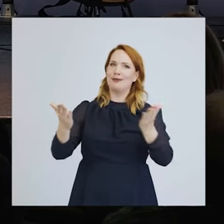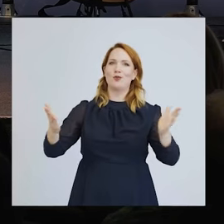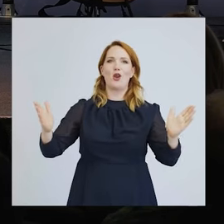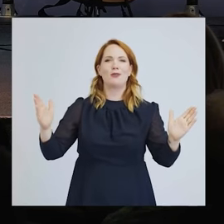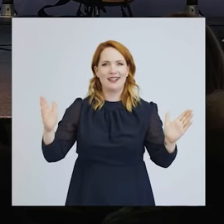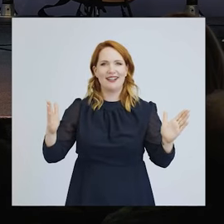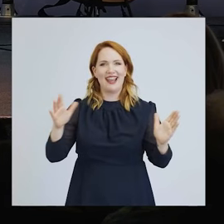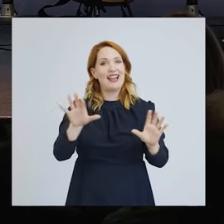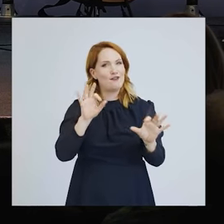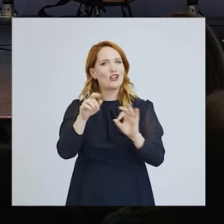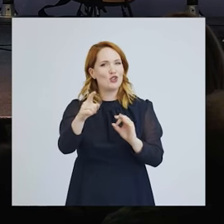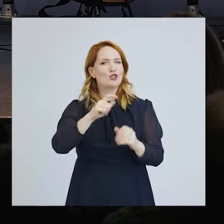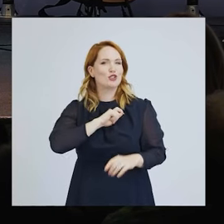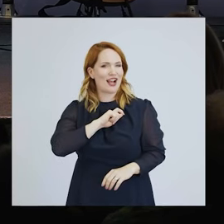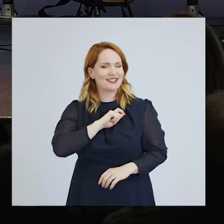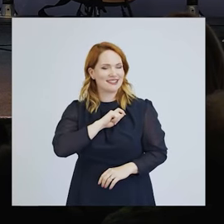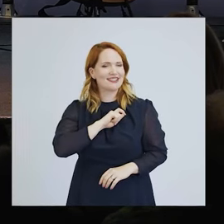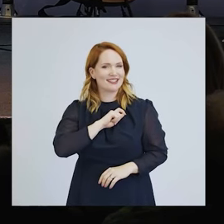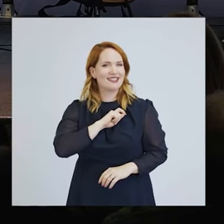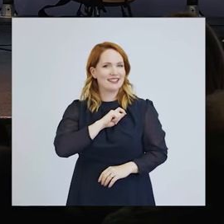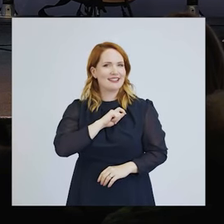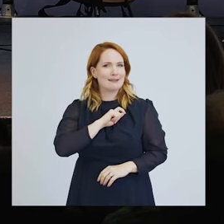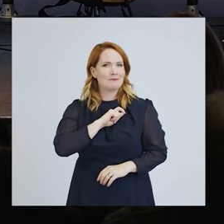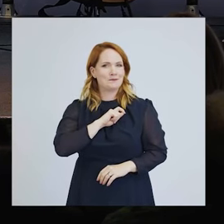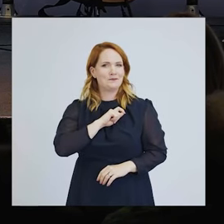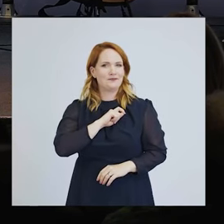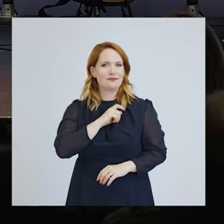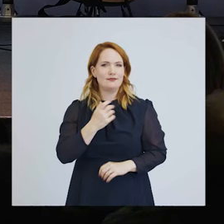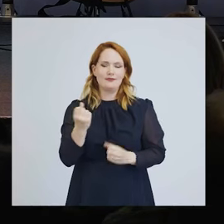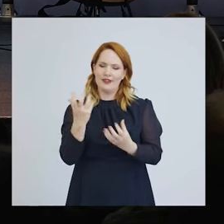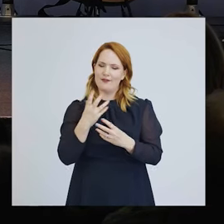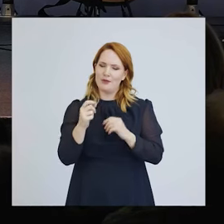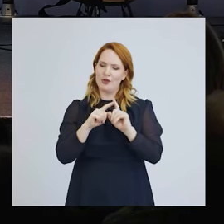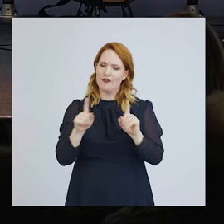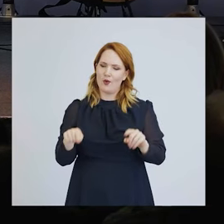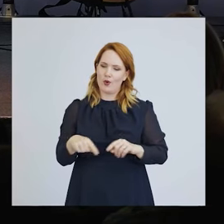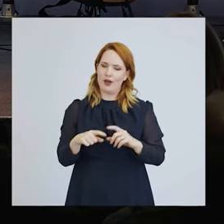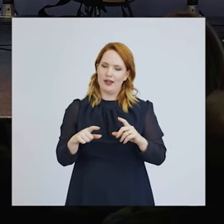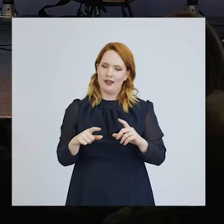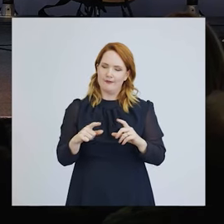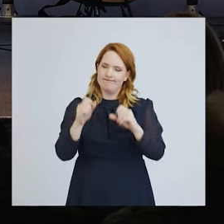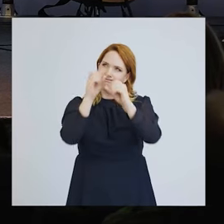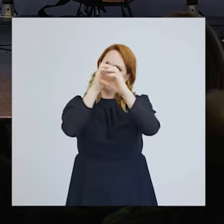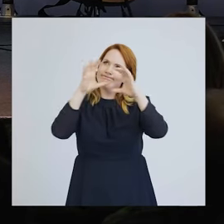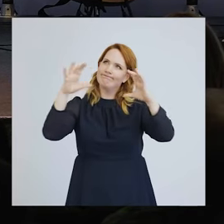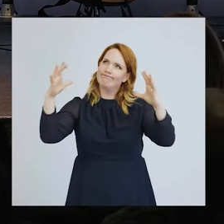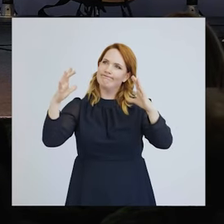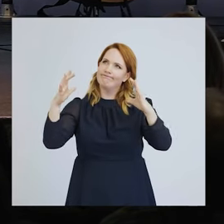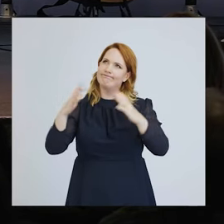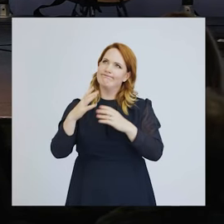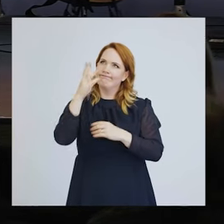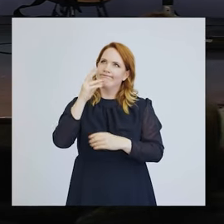son or the youngest son, God has His arms wide open and He's inviting you to trust. There's a beautiful